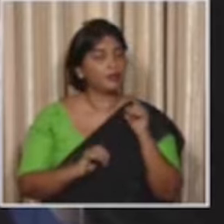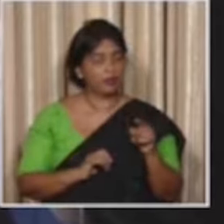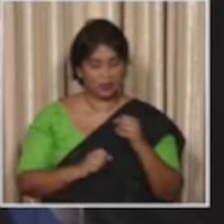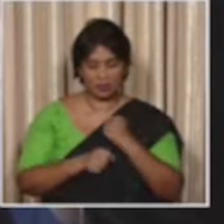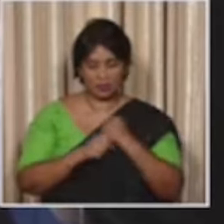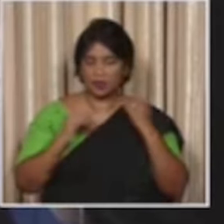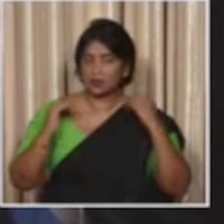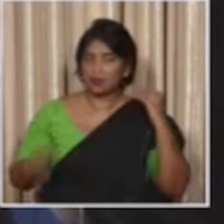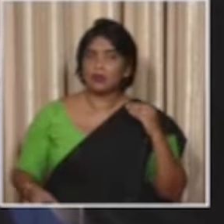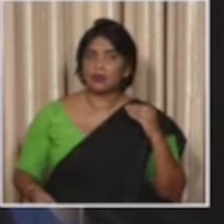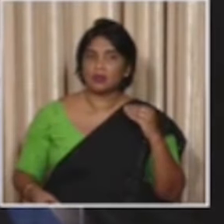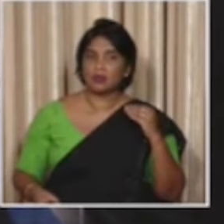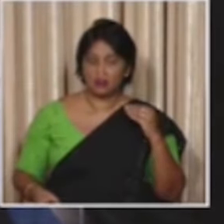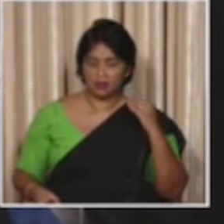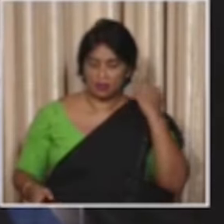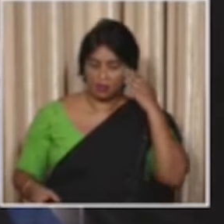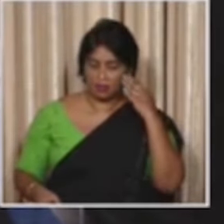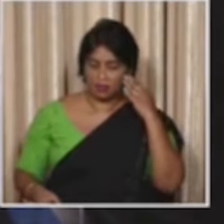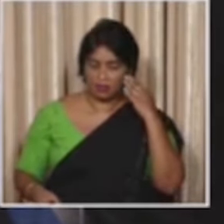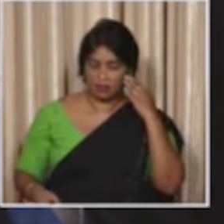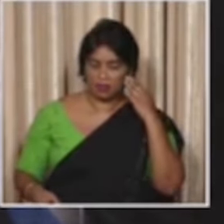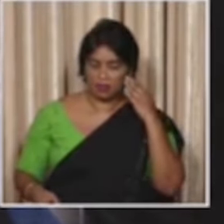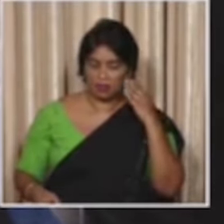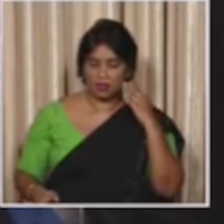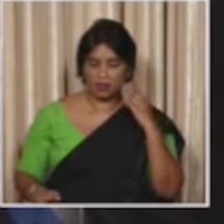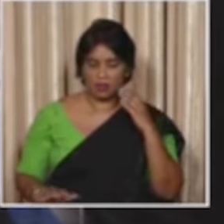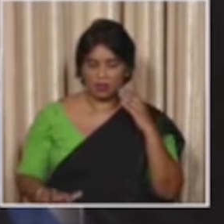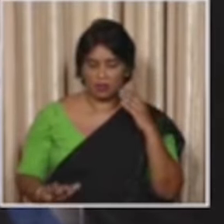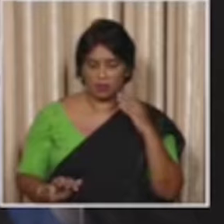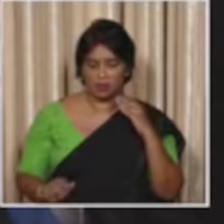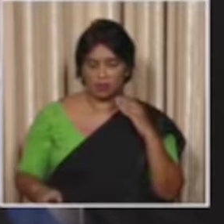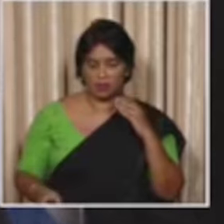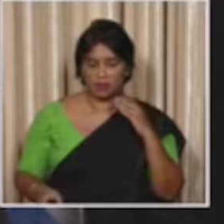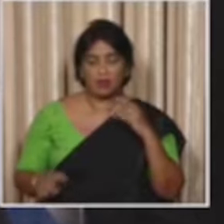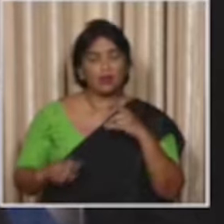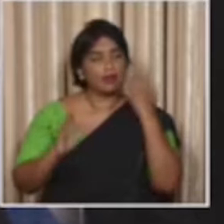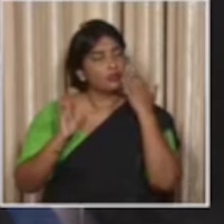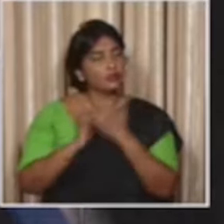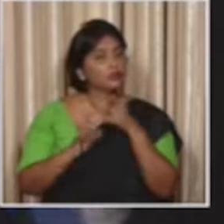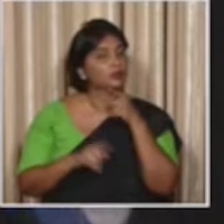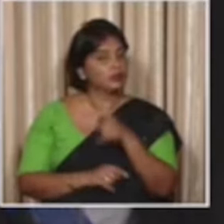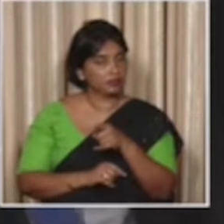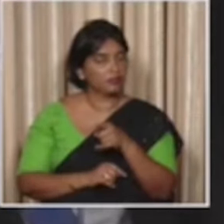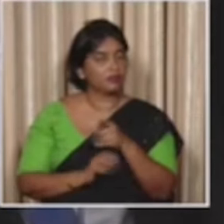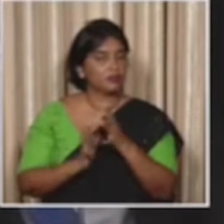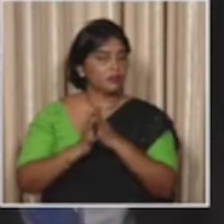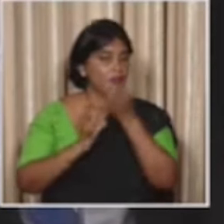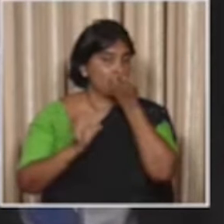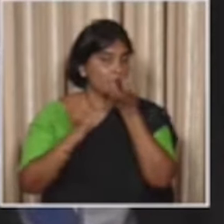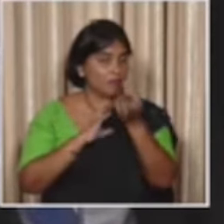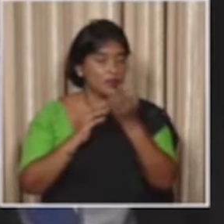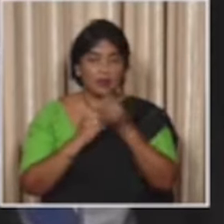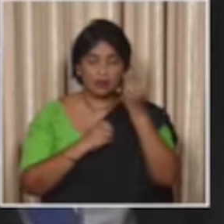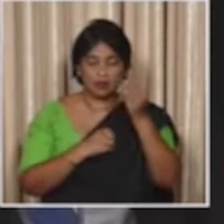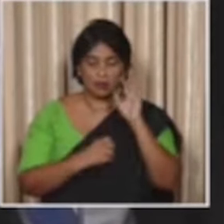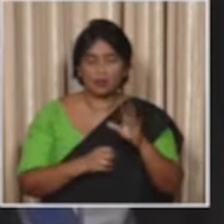cause. They are giving them bombs. They are giving the 2,000 pound bombs to bomb the entire Gaza Strip,